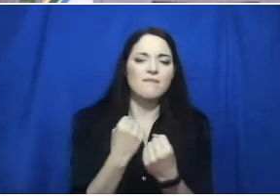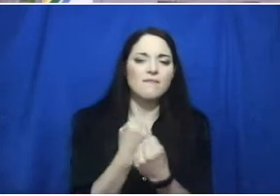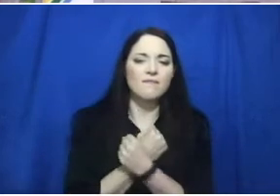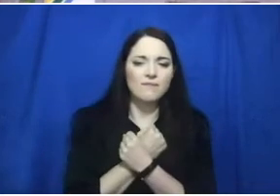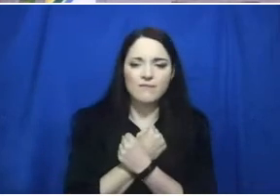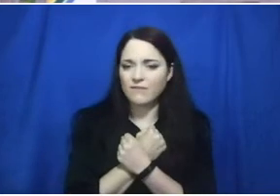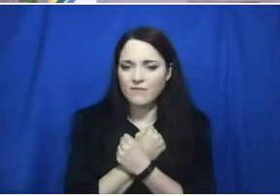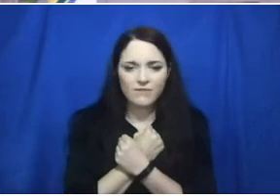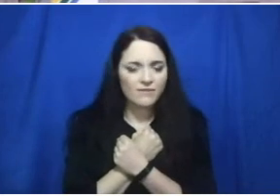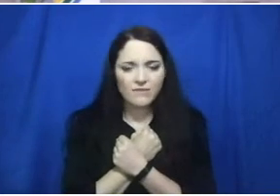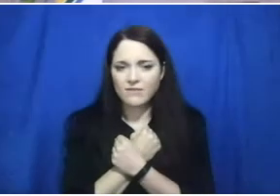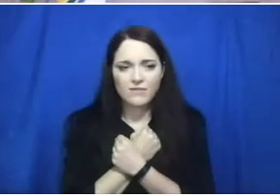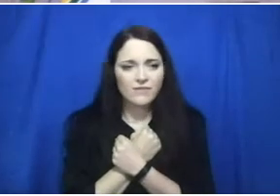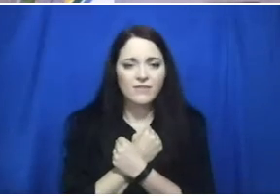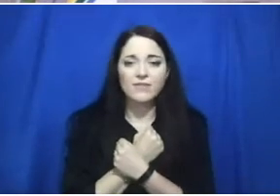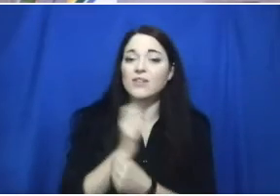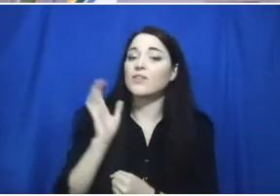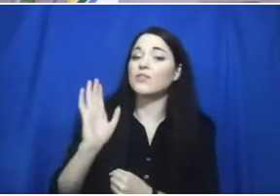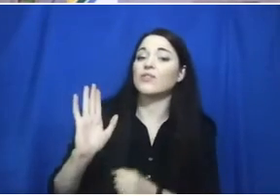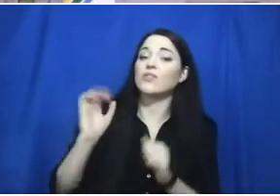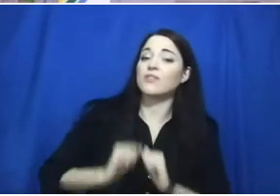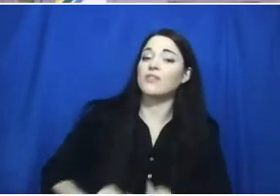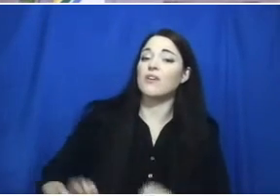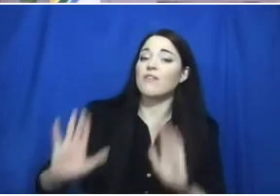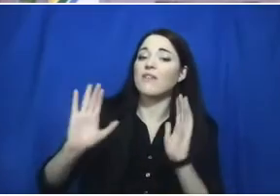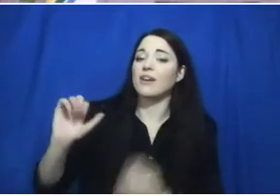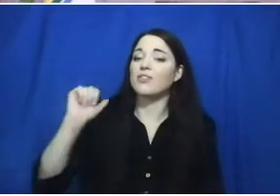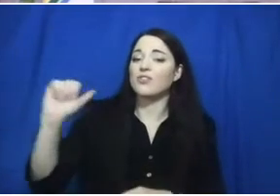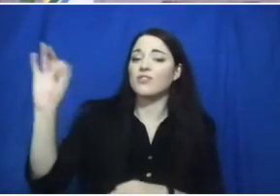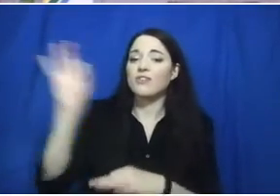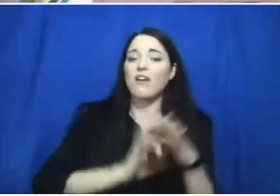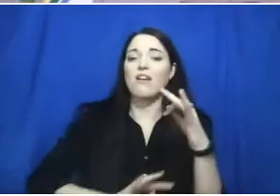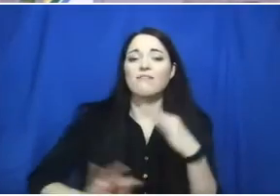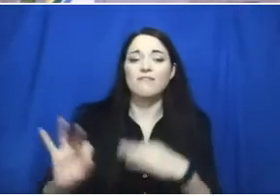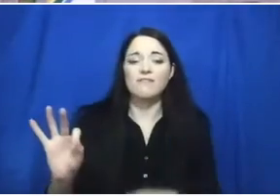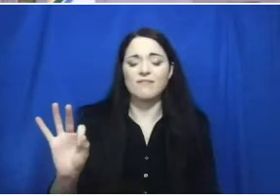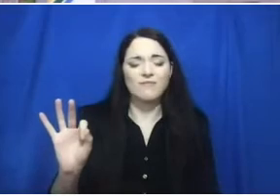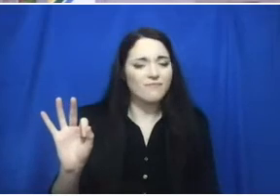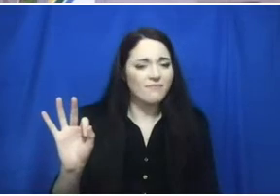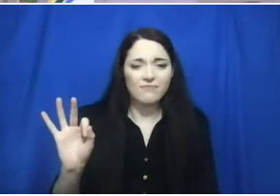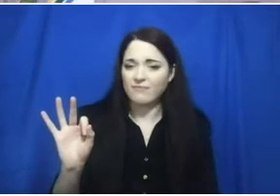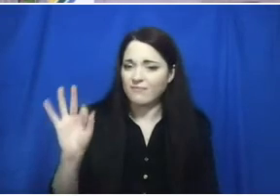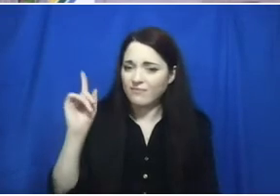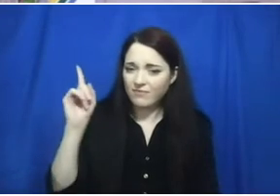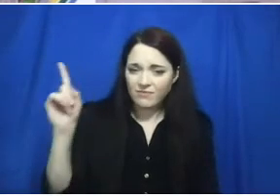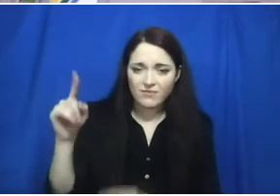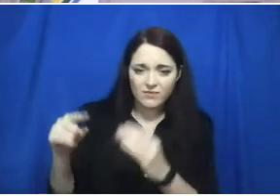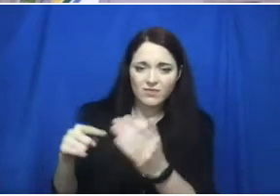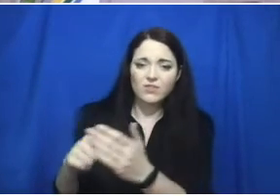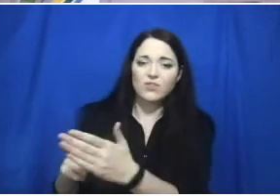love. You gave your body, you showed your